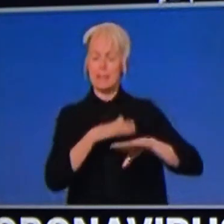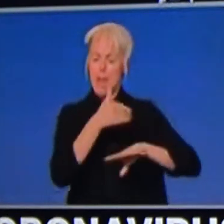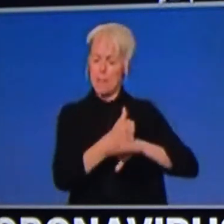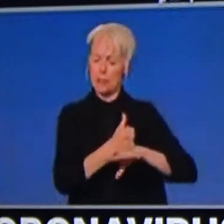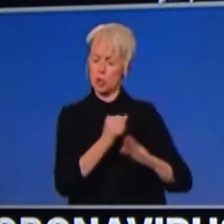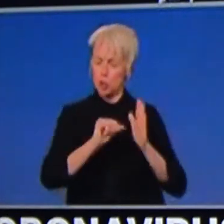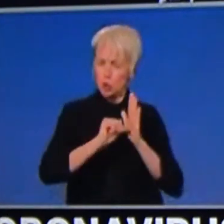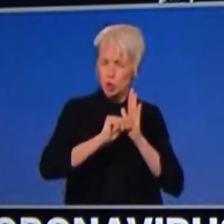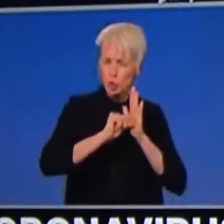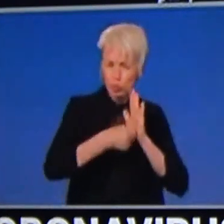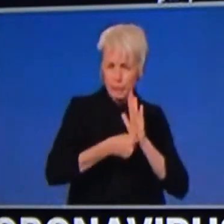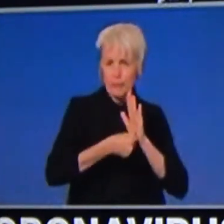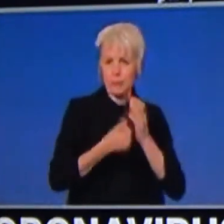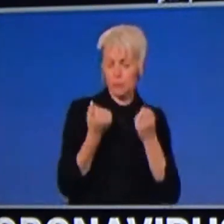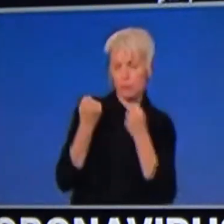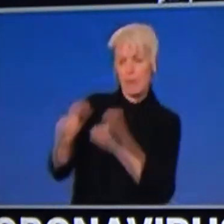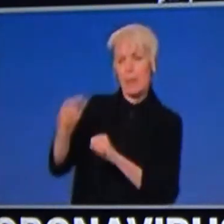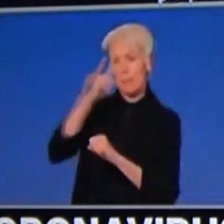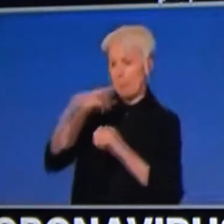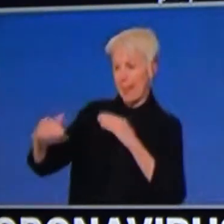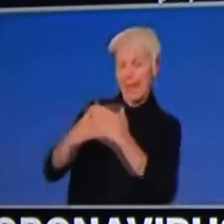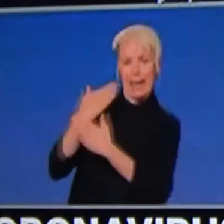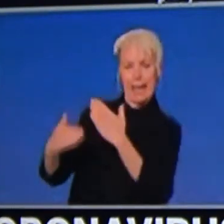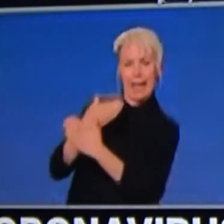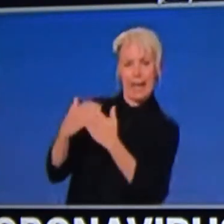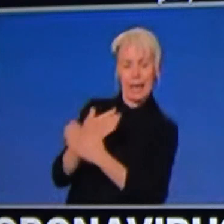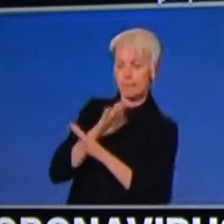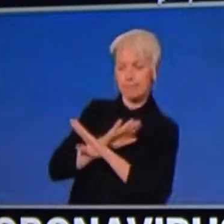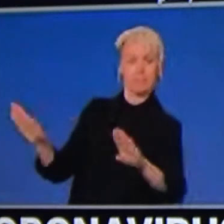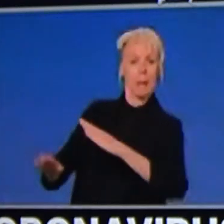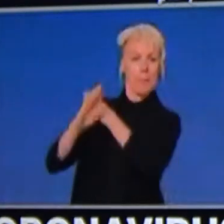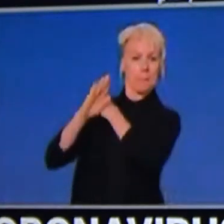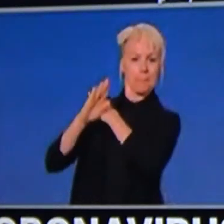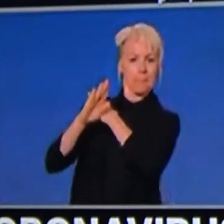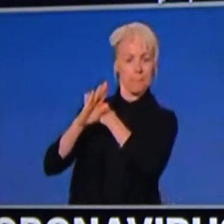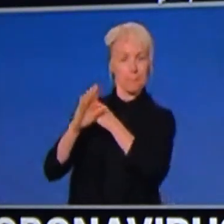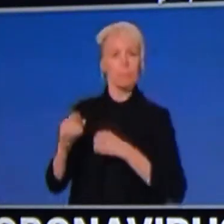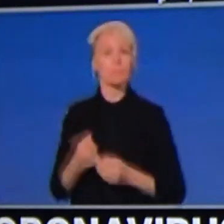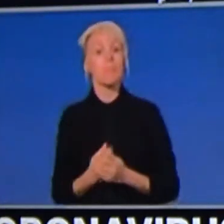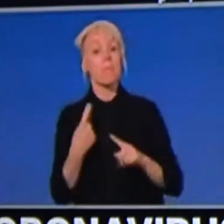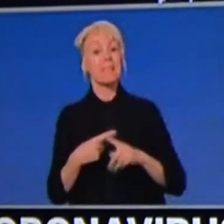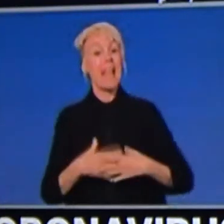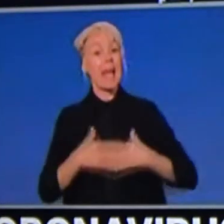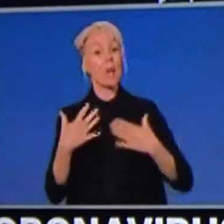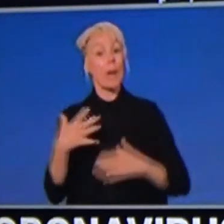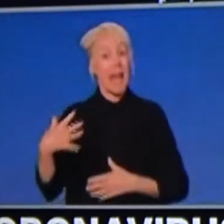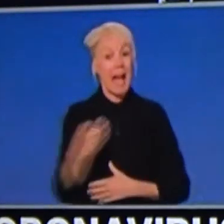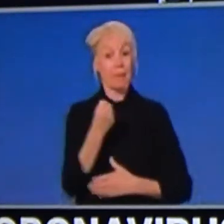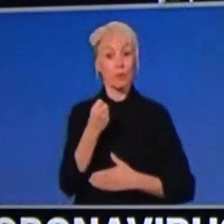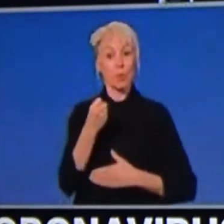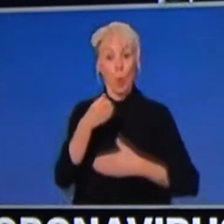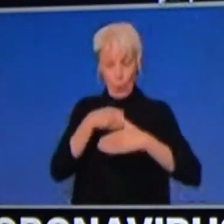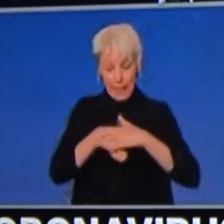isolation and prevention of people coming in, but also programs to health screen and check people who might have to come in and work in